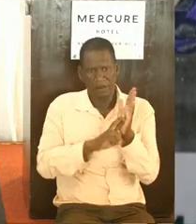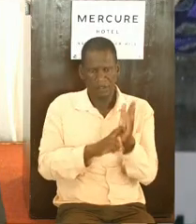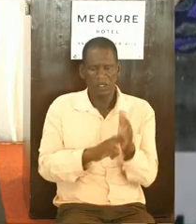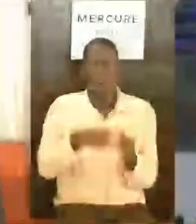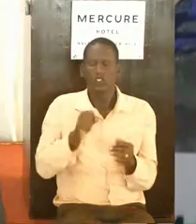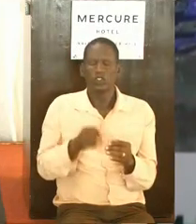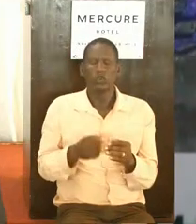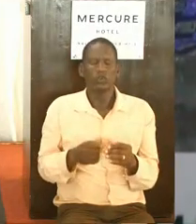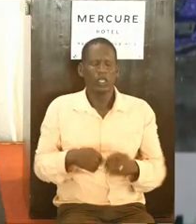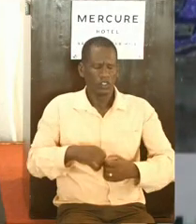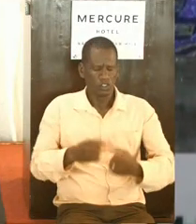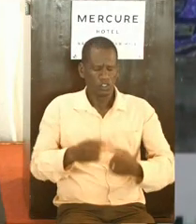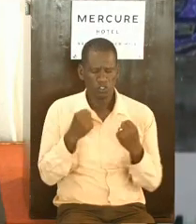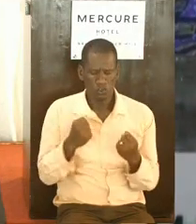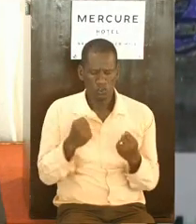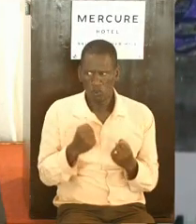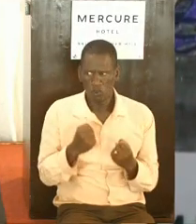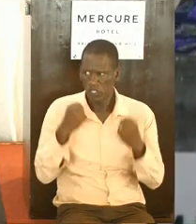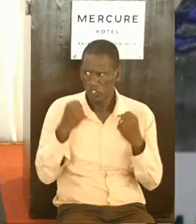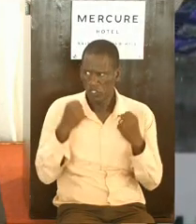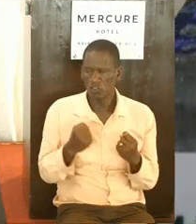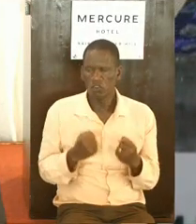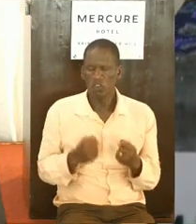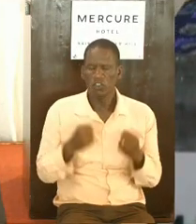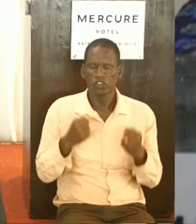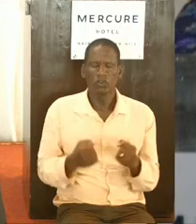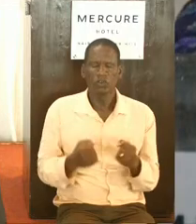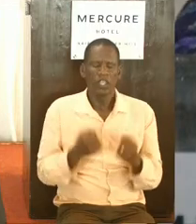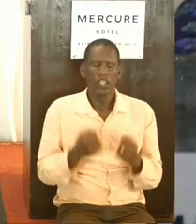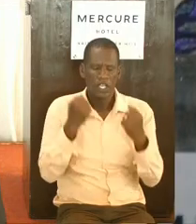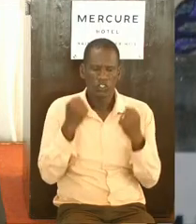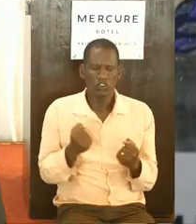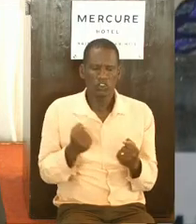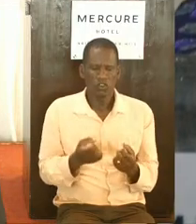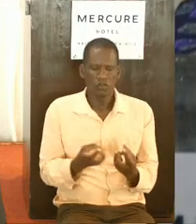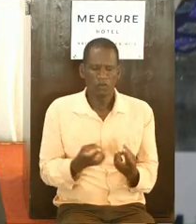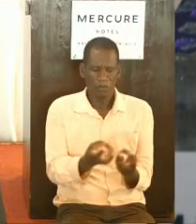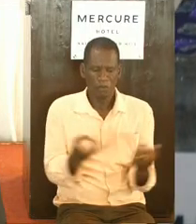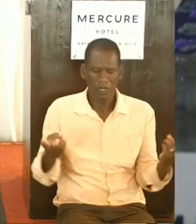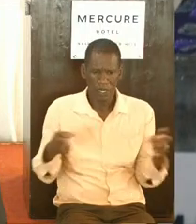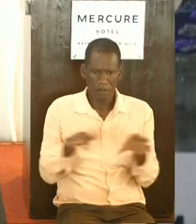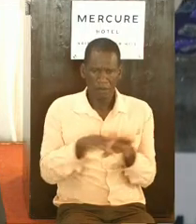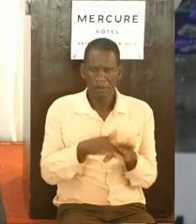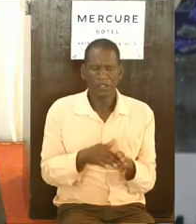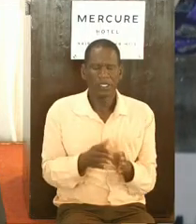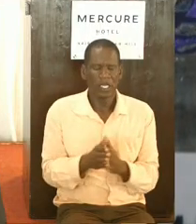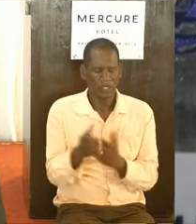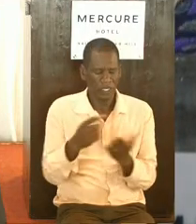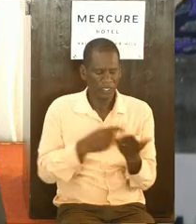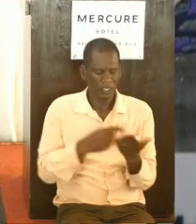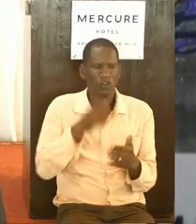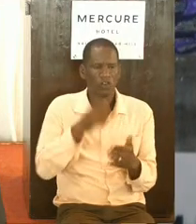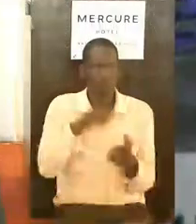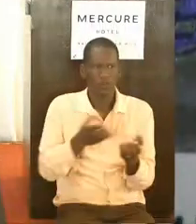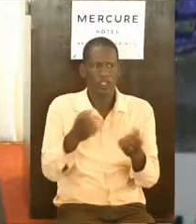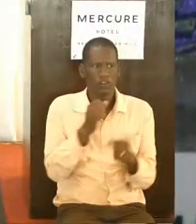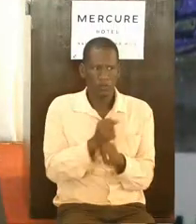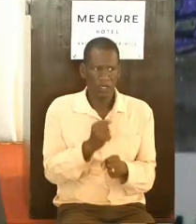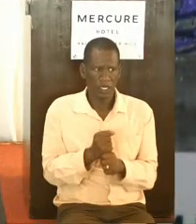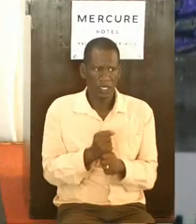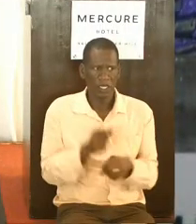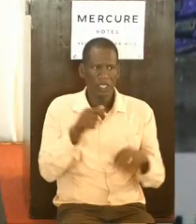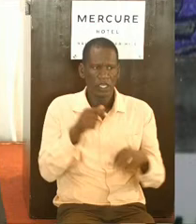so very rich you know at three kind of 360 degree view and discussion of what needs to be done